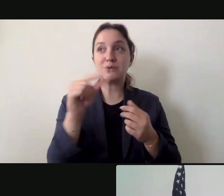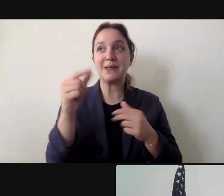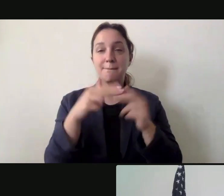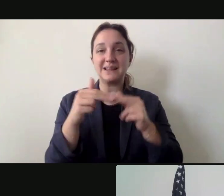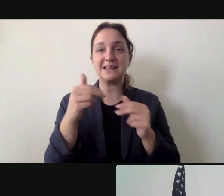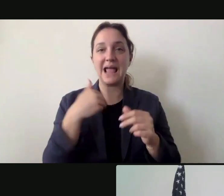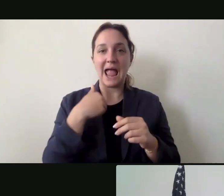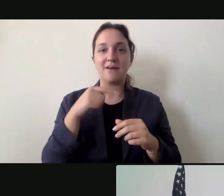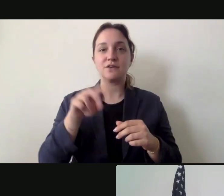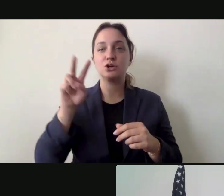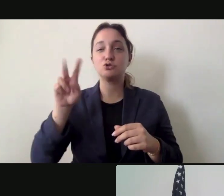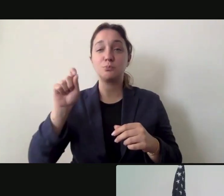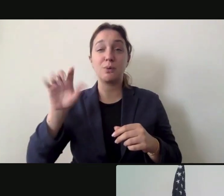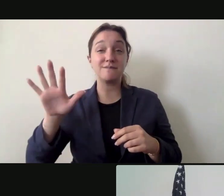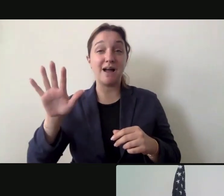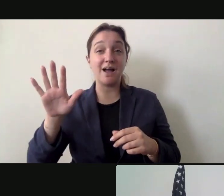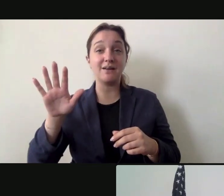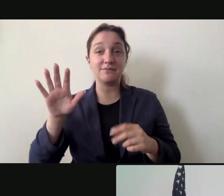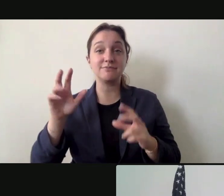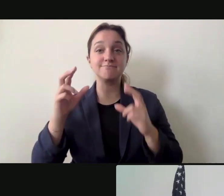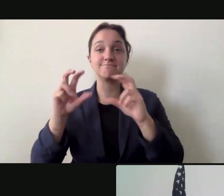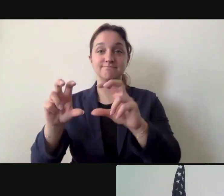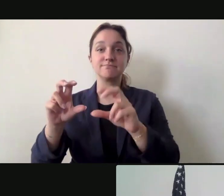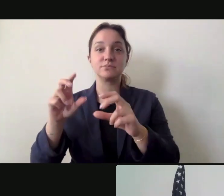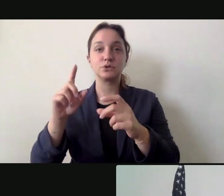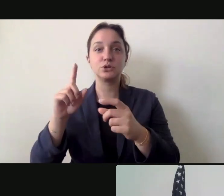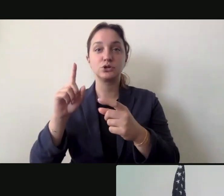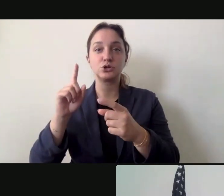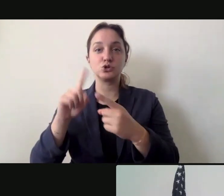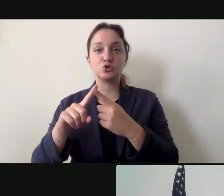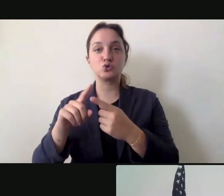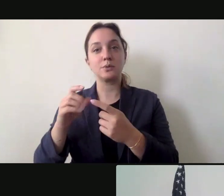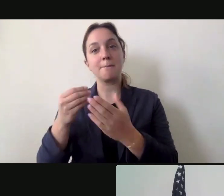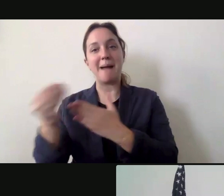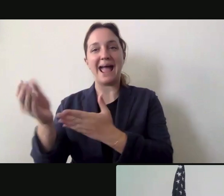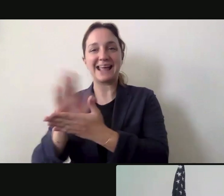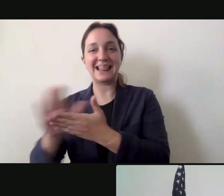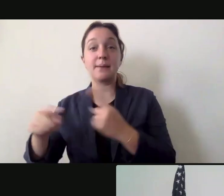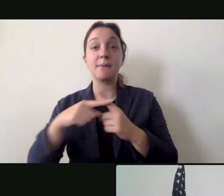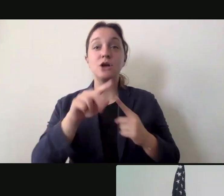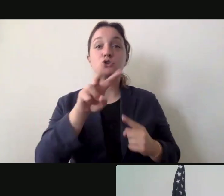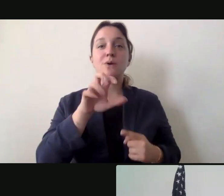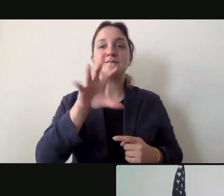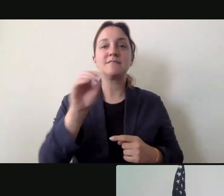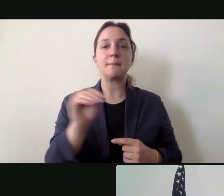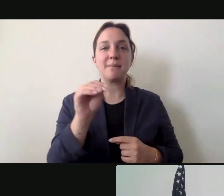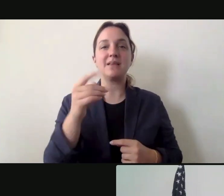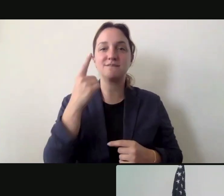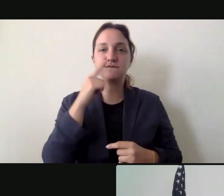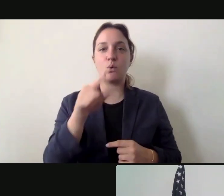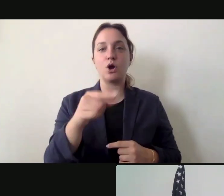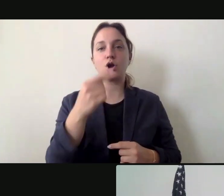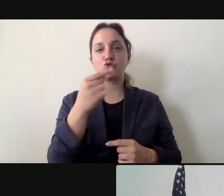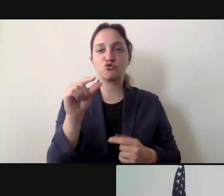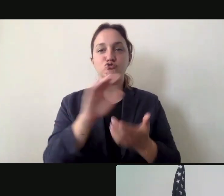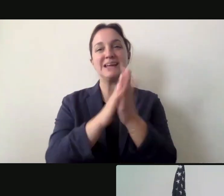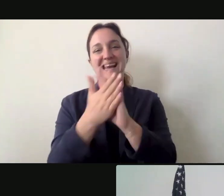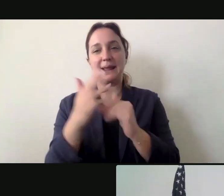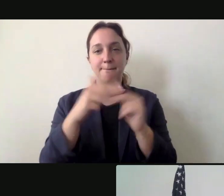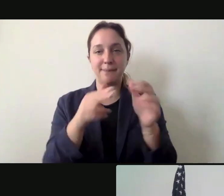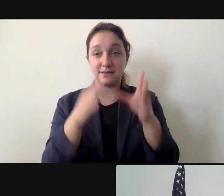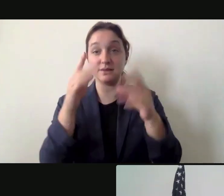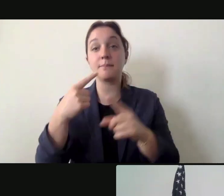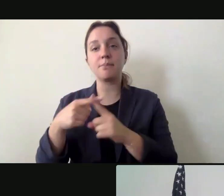$2.5 billion in that to quote unquote buy clean. So we're using lower carbon and zero carbon construction materials